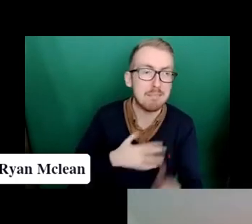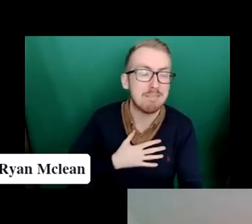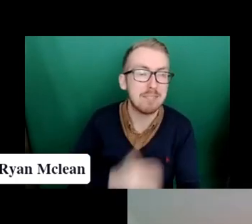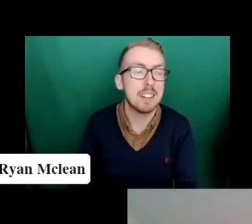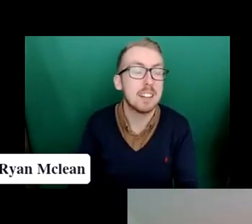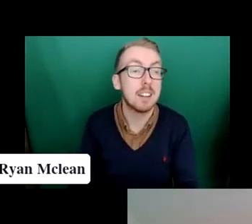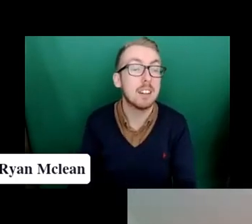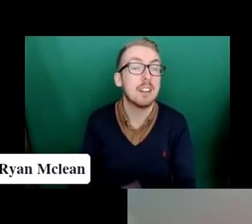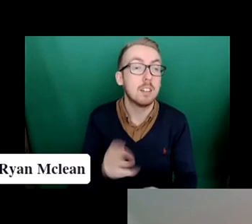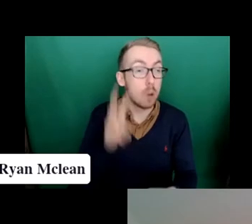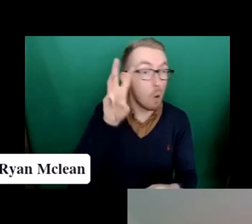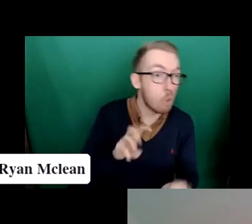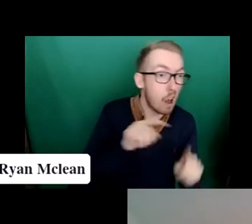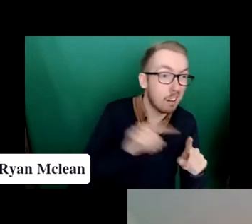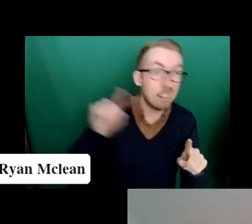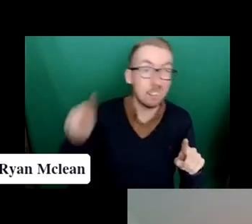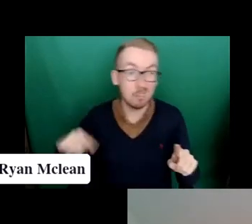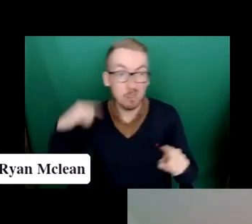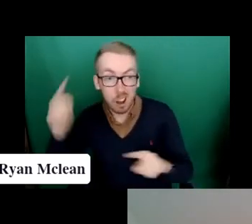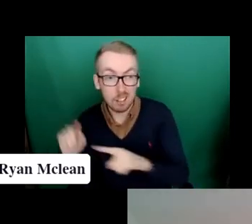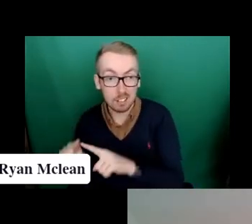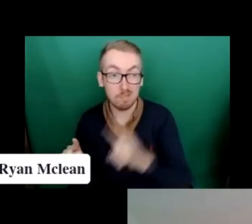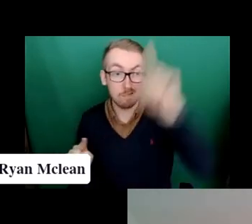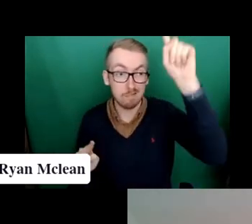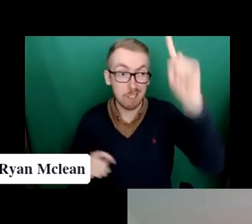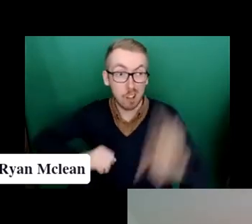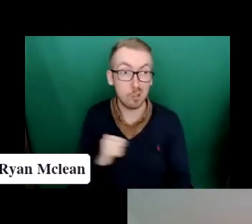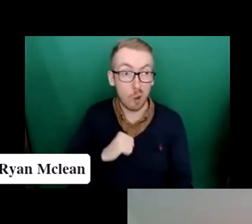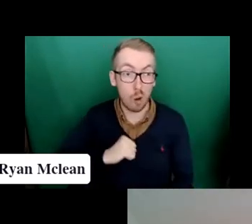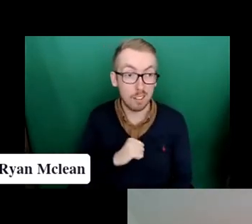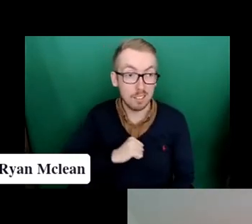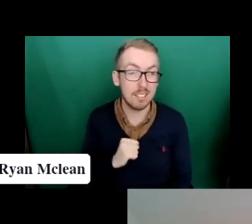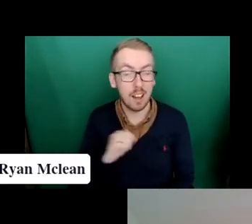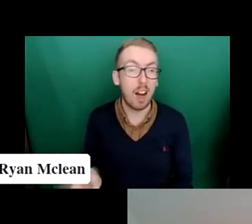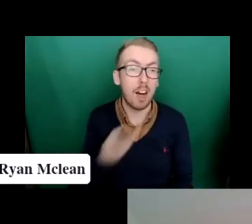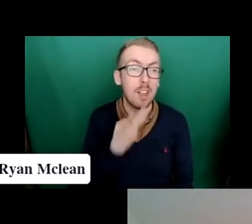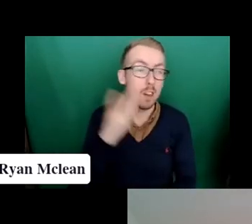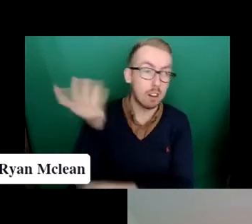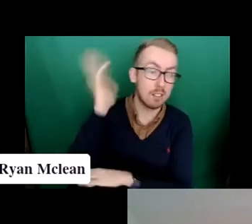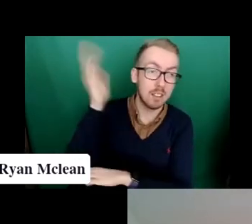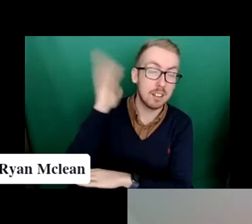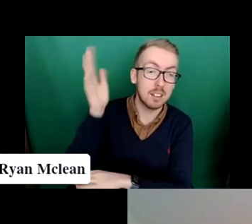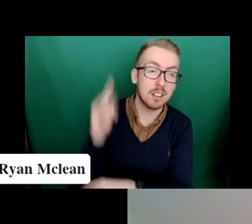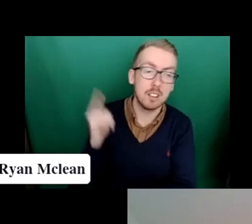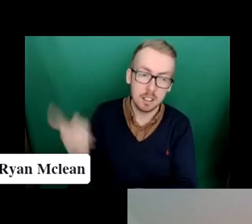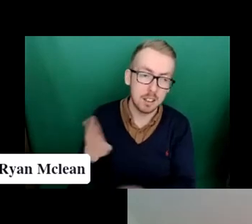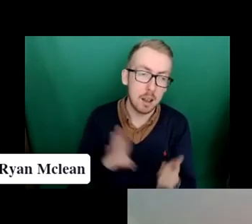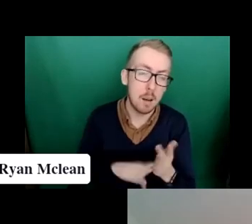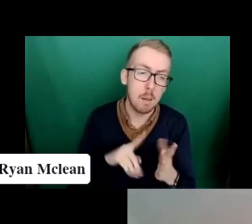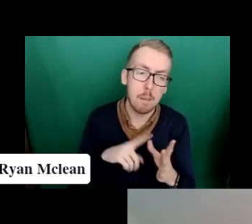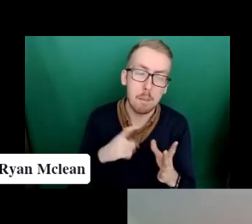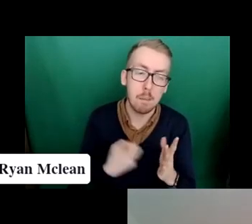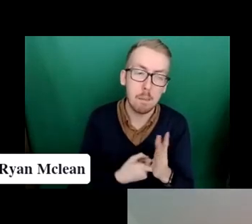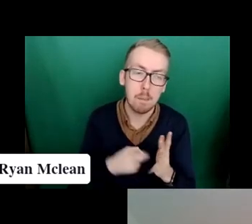from Wales to London to Scotland now for our third speaker, I'm pleased to hand over to Markus Offer.